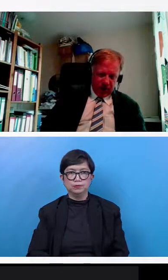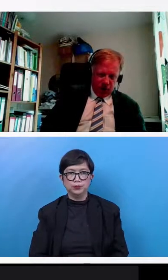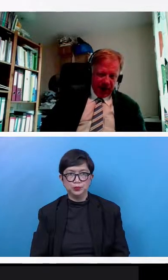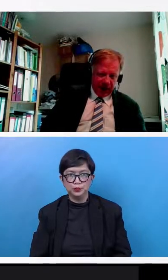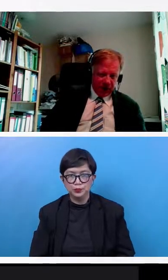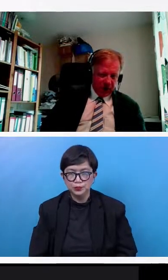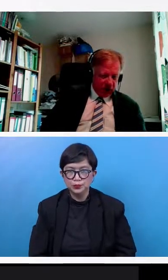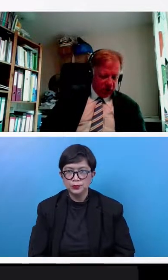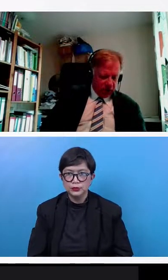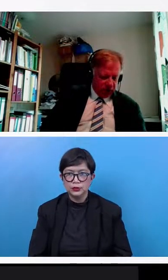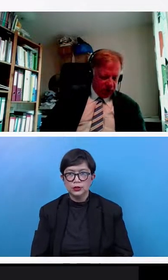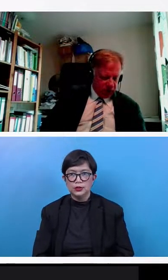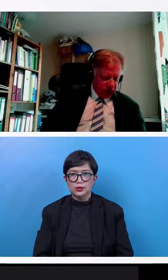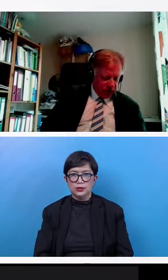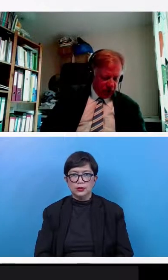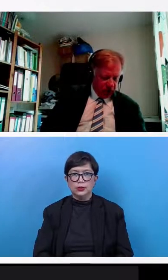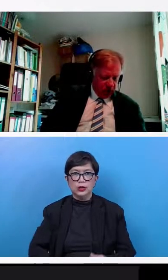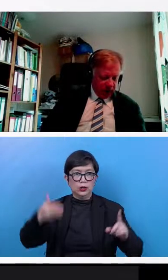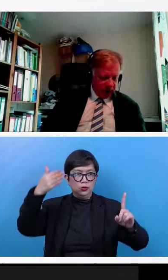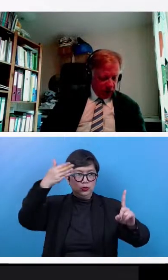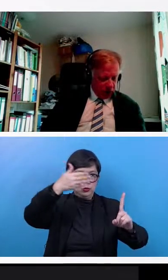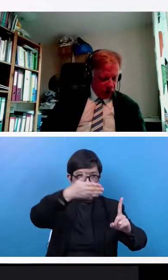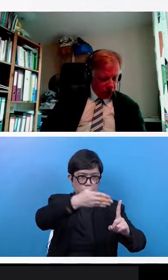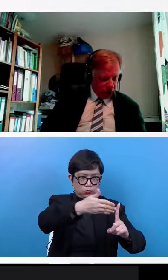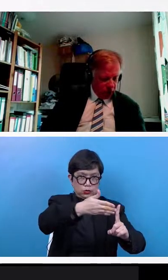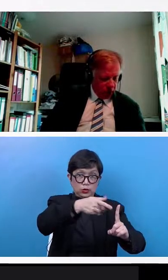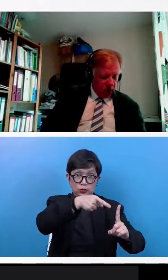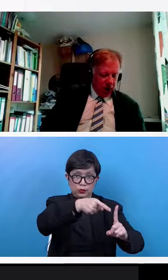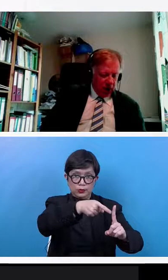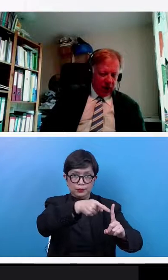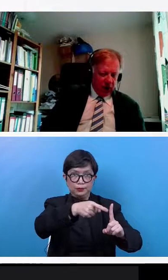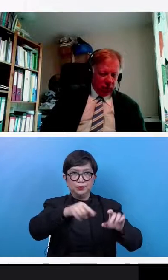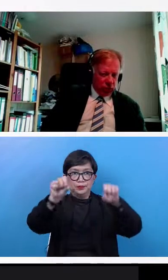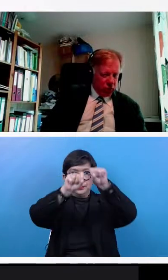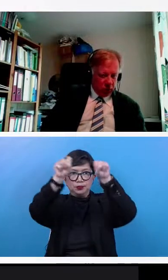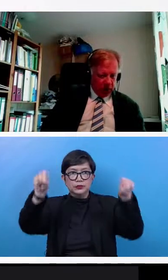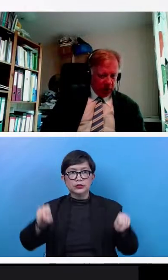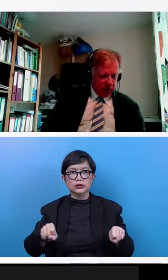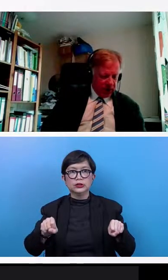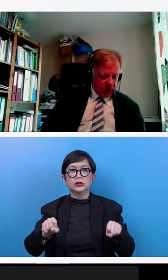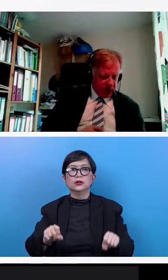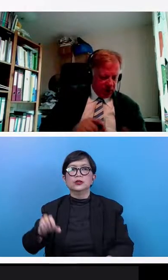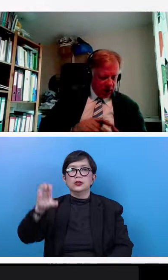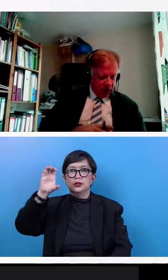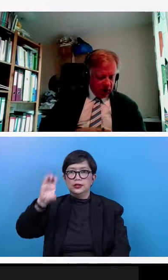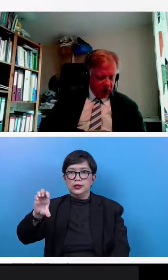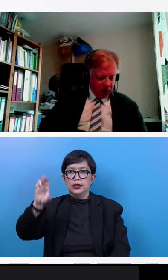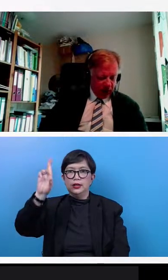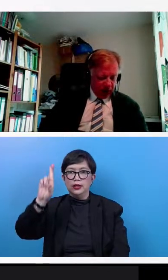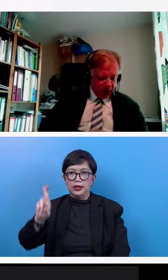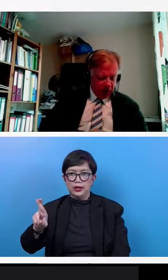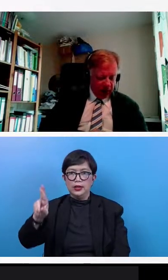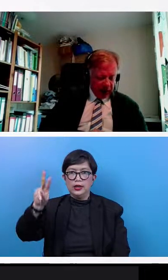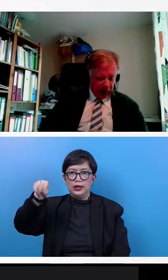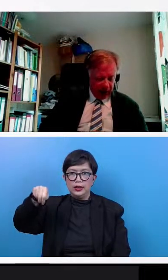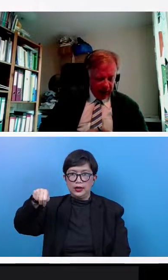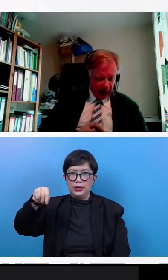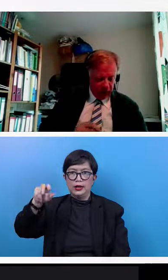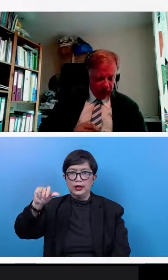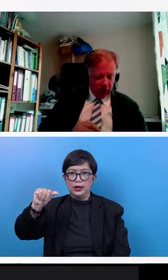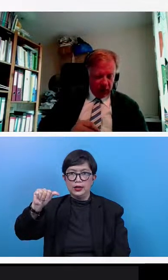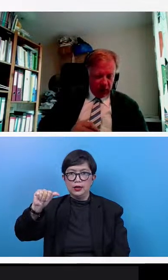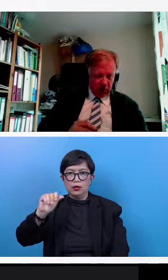The objectives of the CRNA methodology, it was not about assessing direct impact on